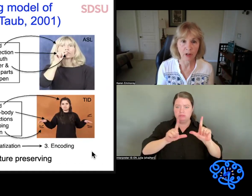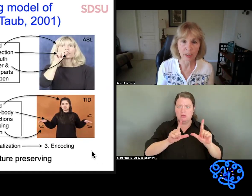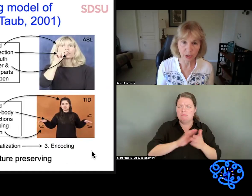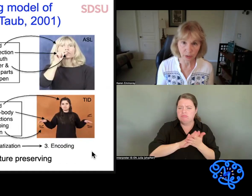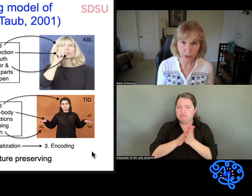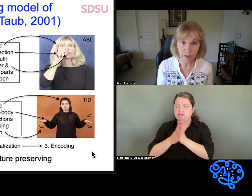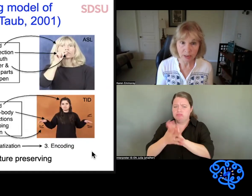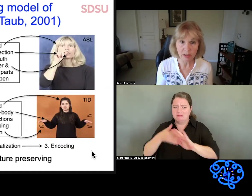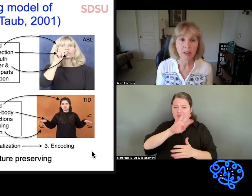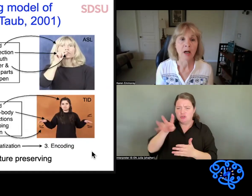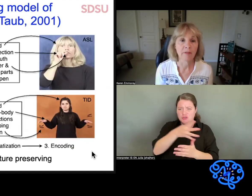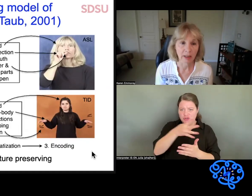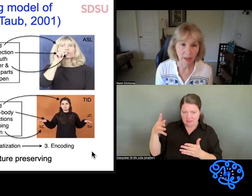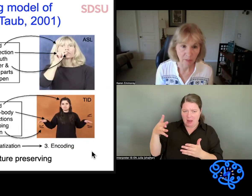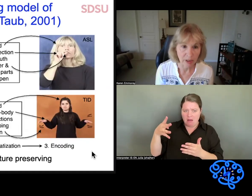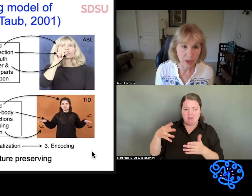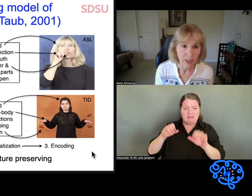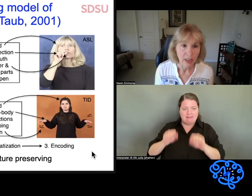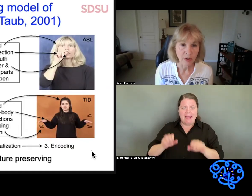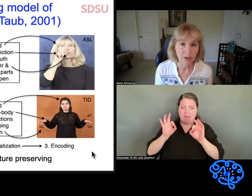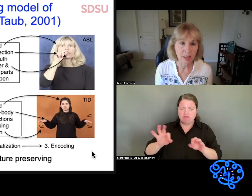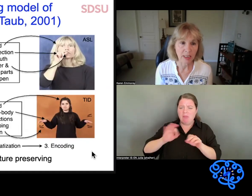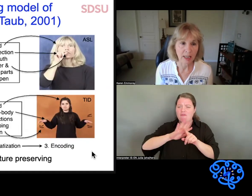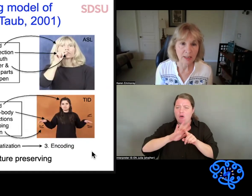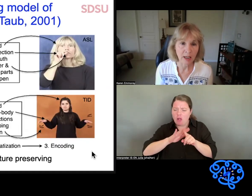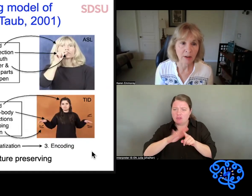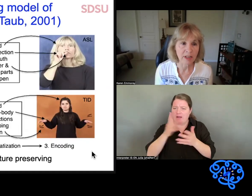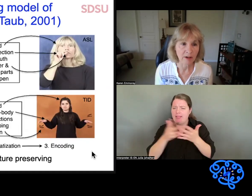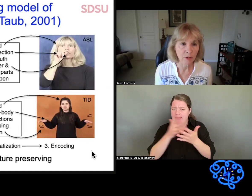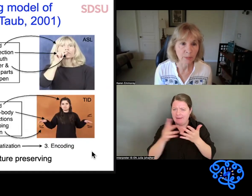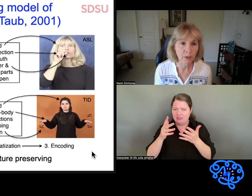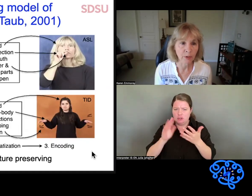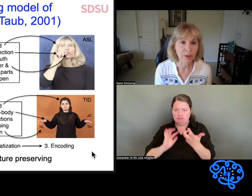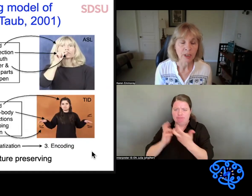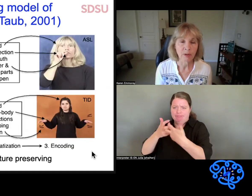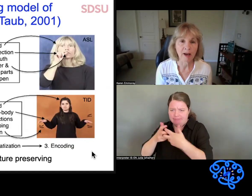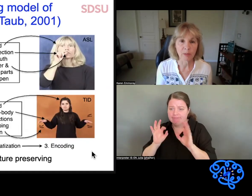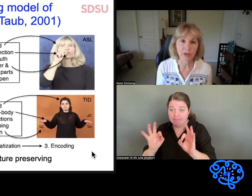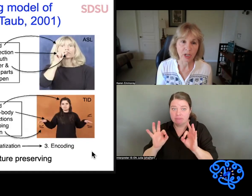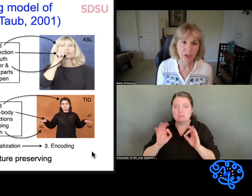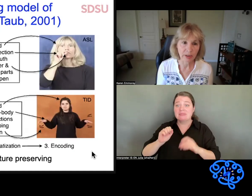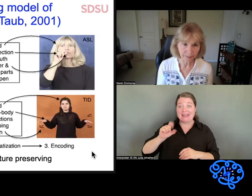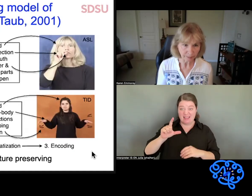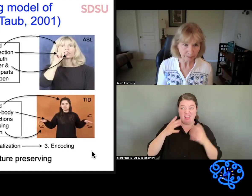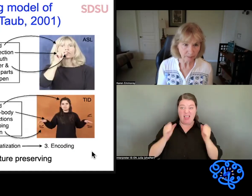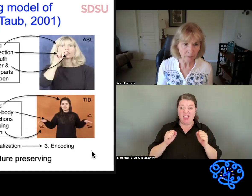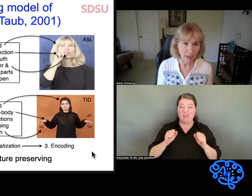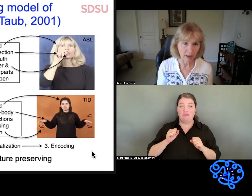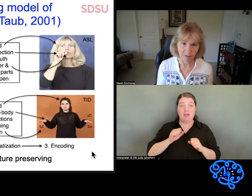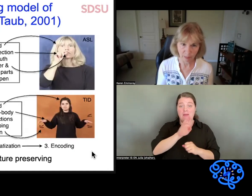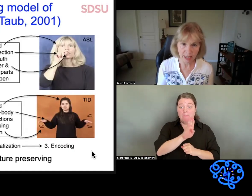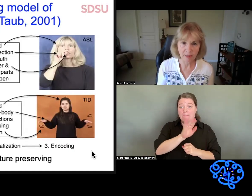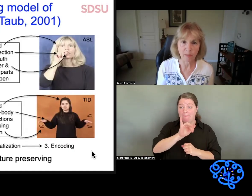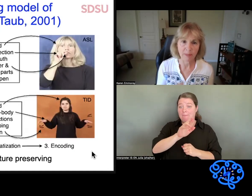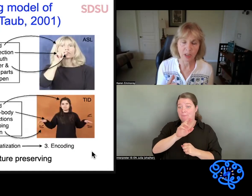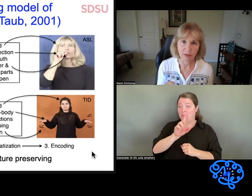the phonological units of that language. So you can see in ASL, the sign for bird, you have a projection of